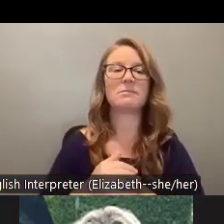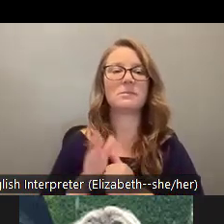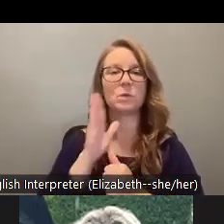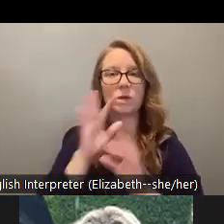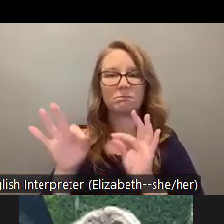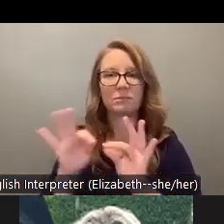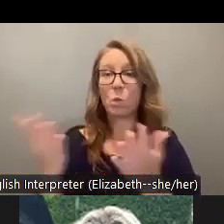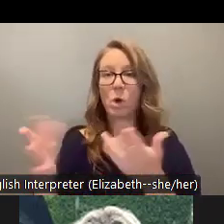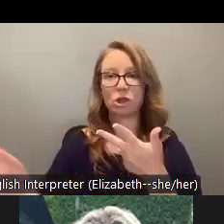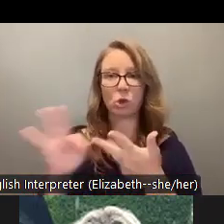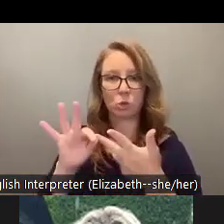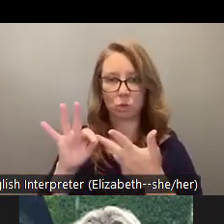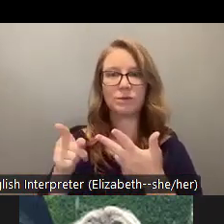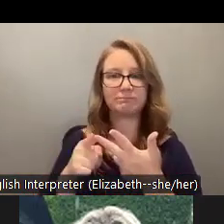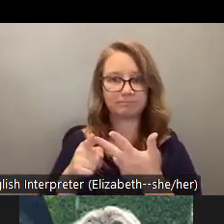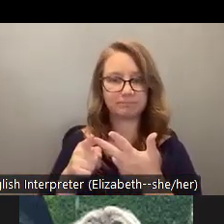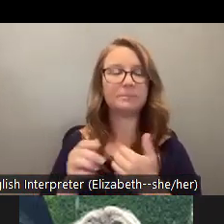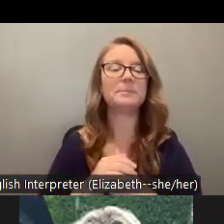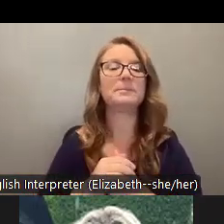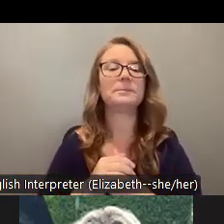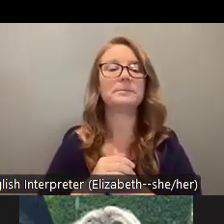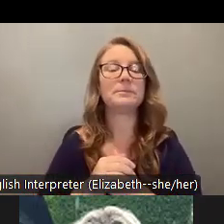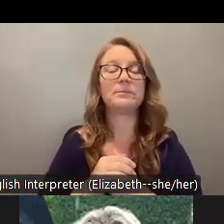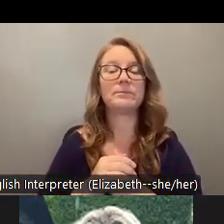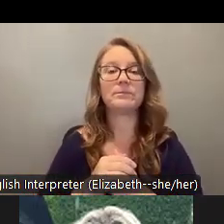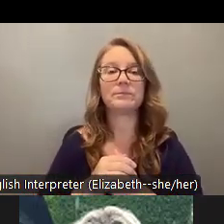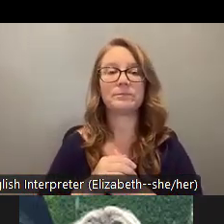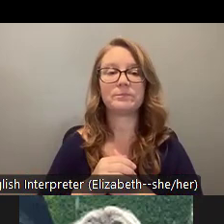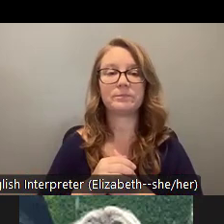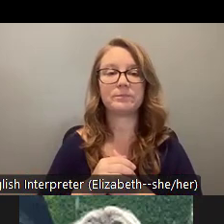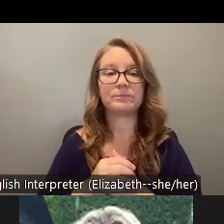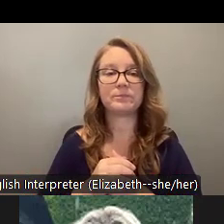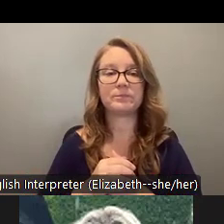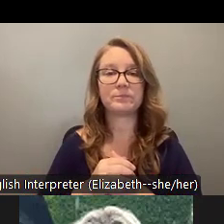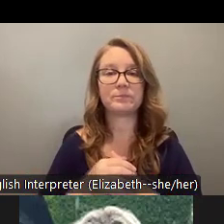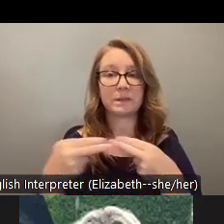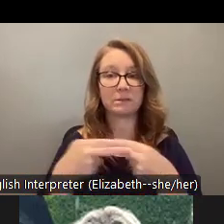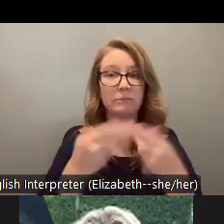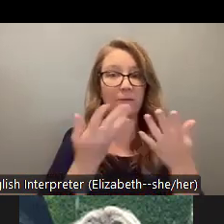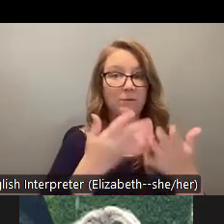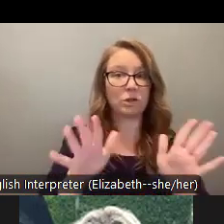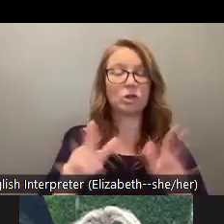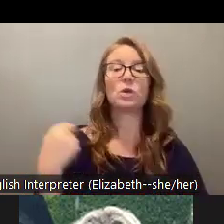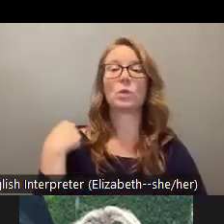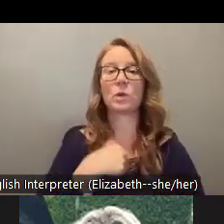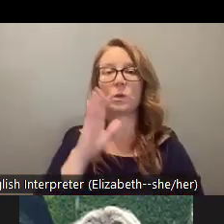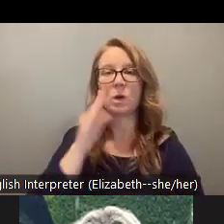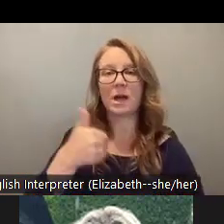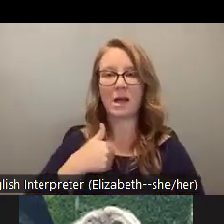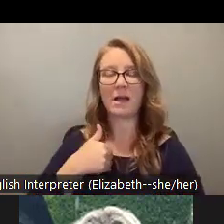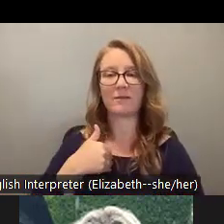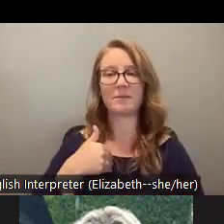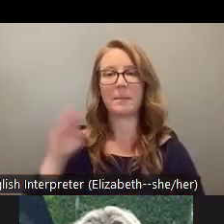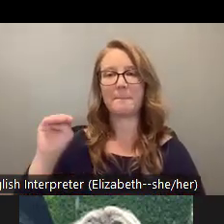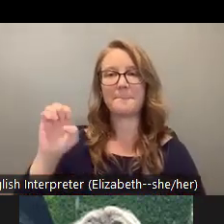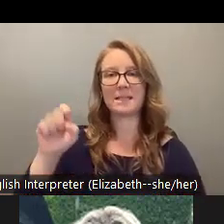that was chosen. And then at the end of our slide deck, we're going to do a Mentimeter survey